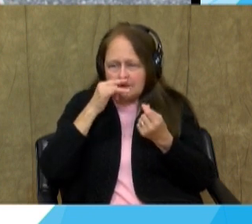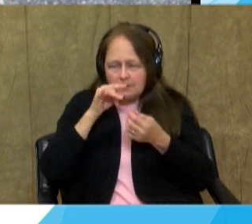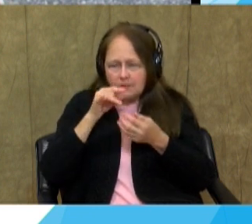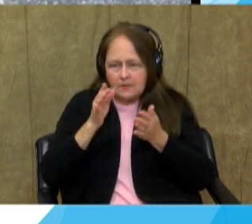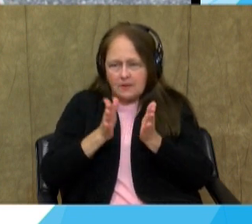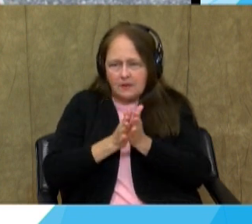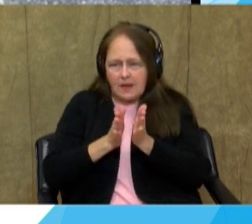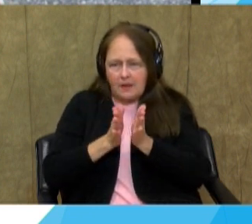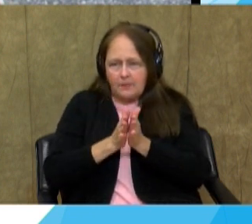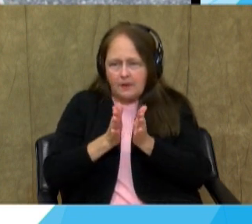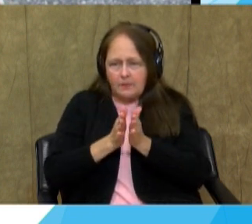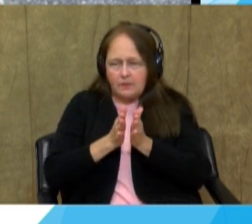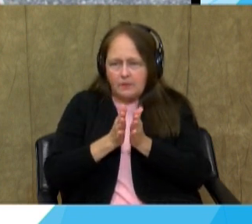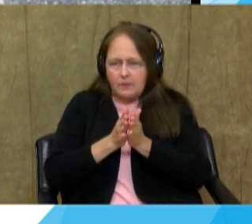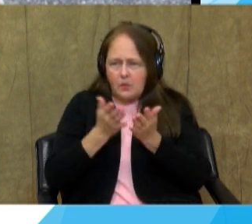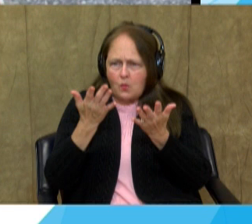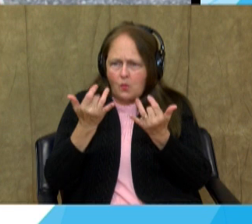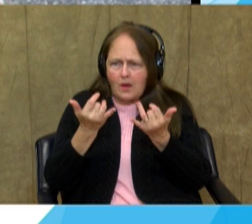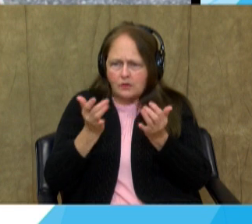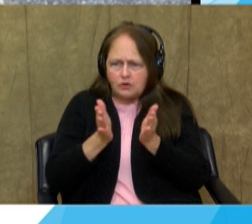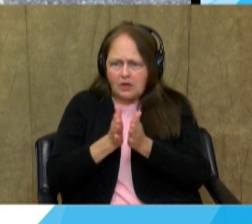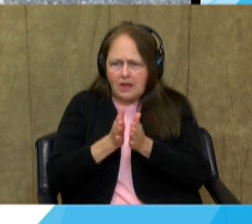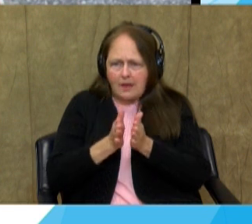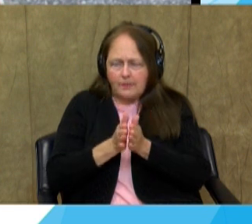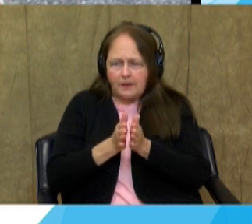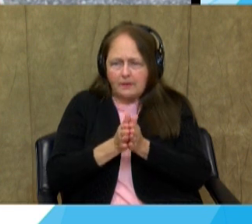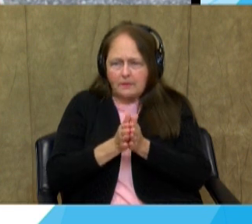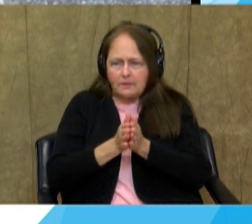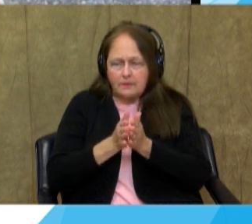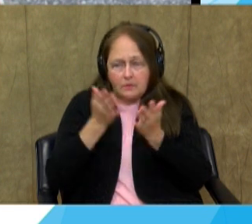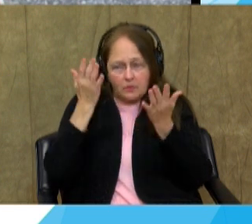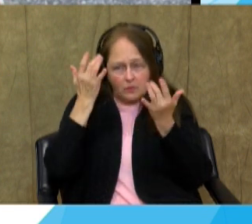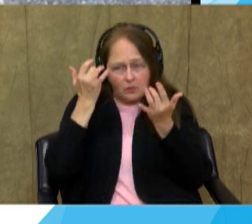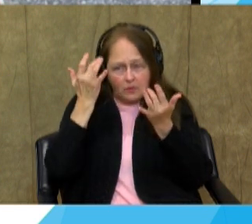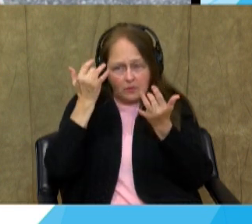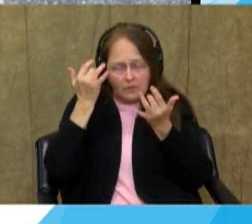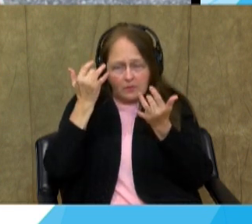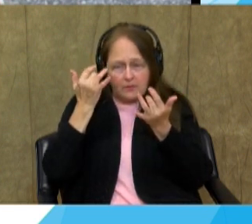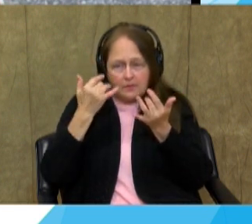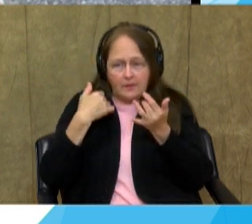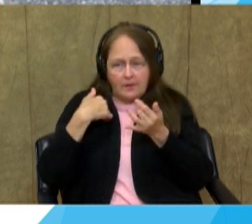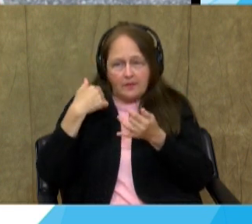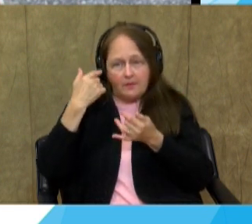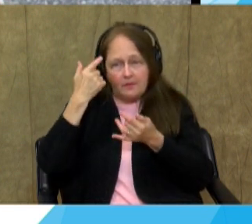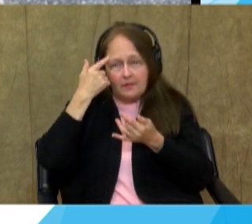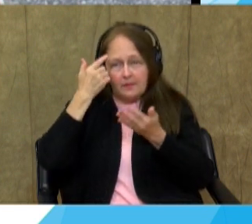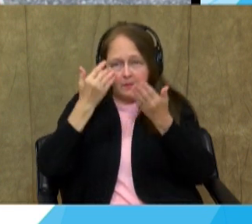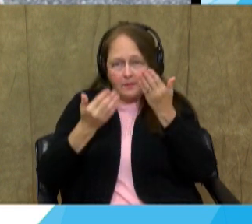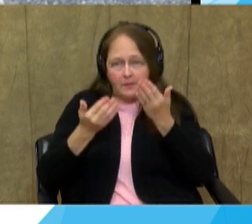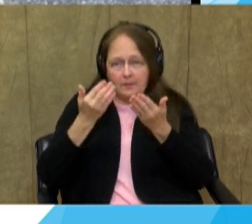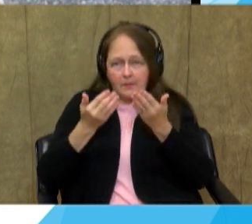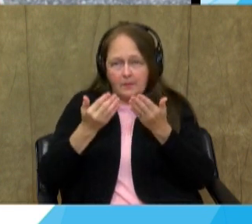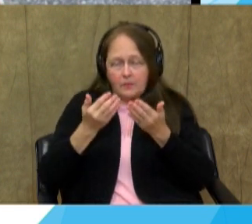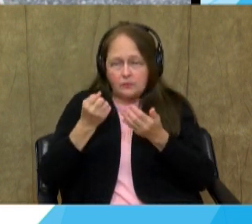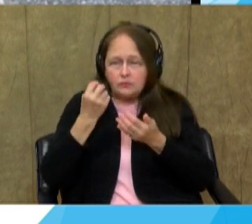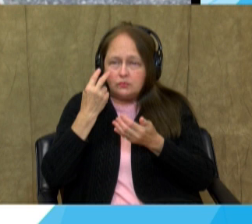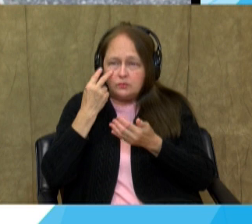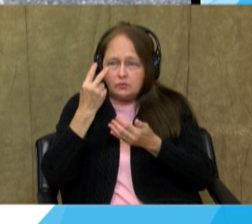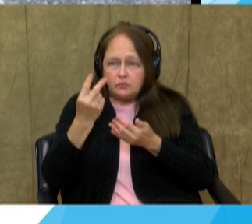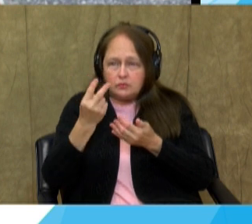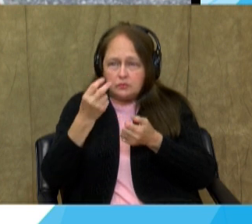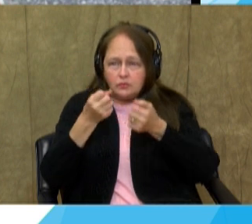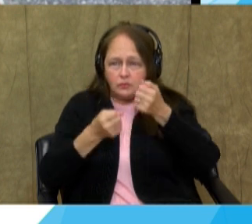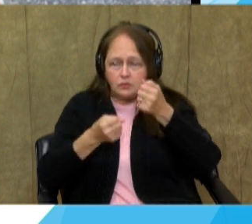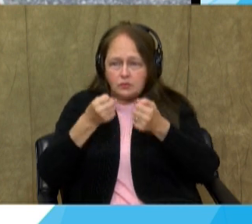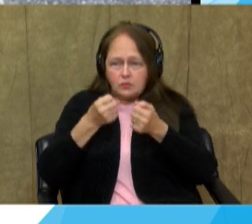clapping. Why in the world is she clapping? Well, I can infer that the main idea here is these kids